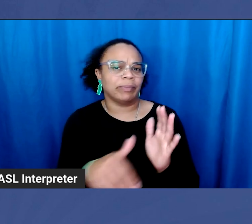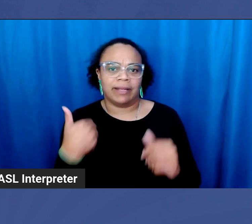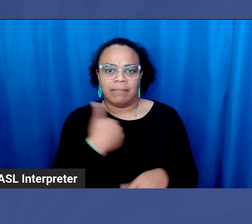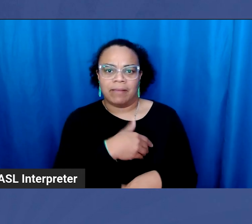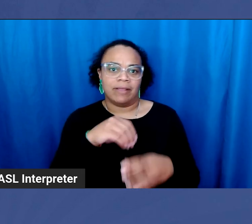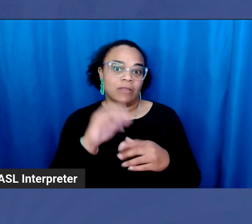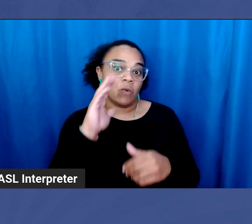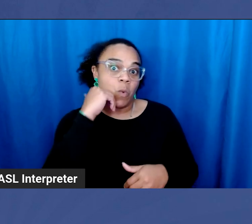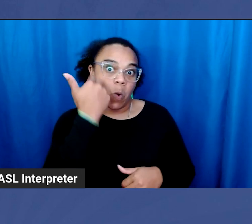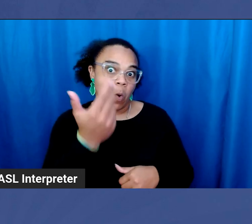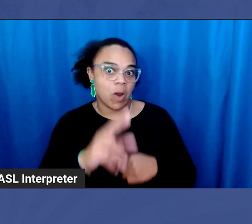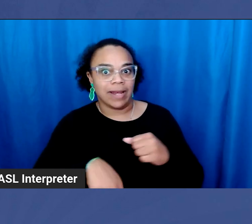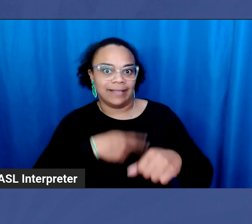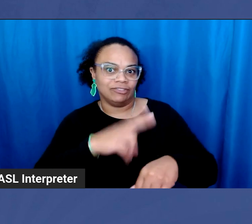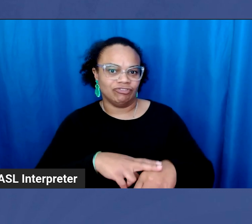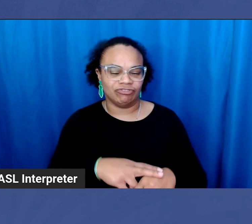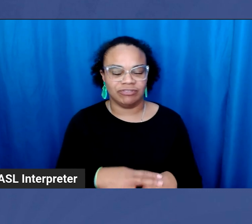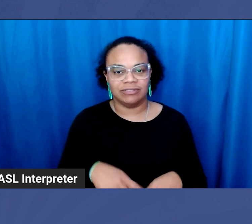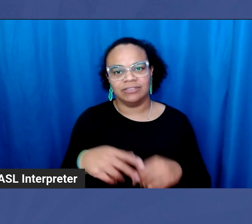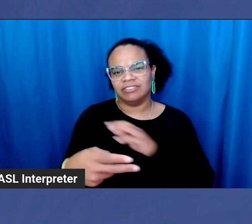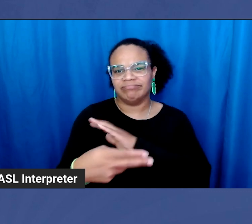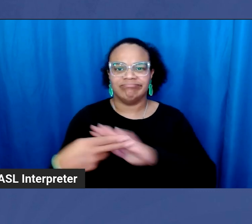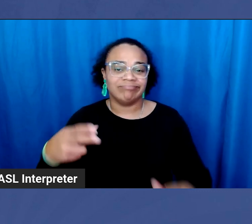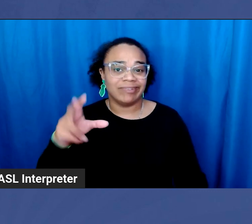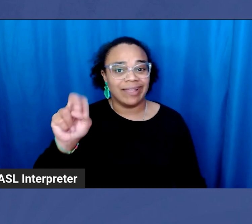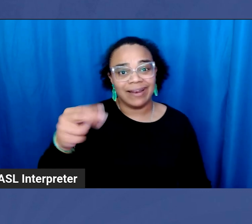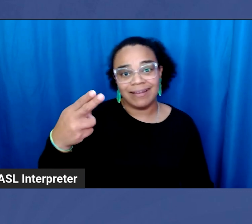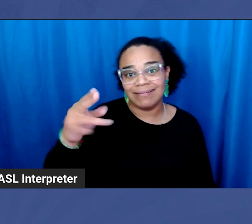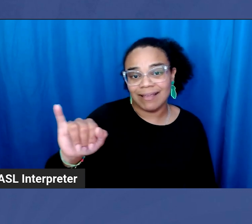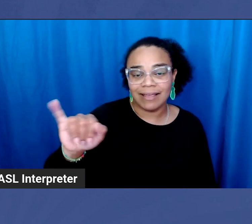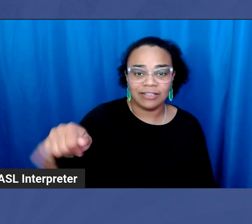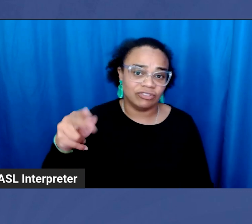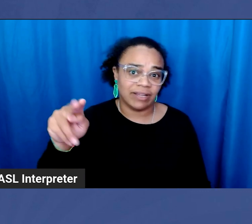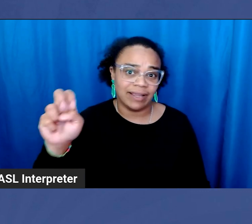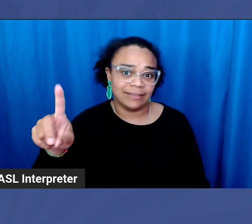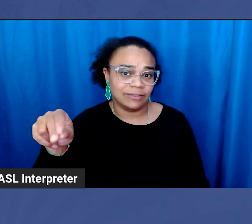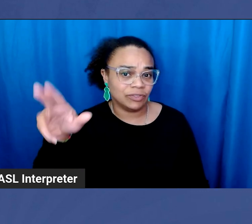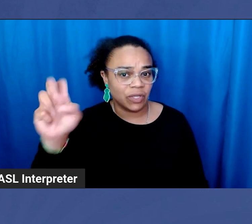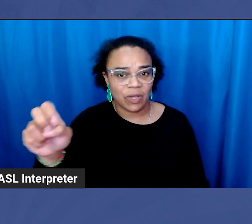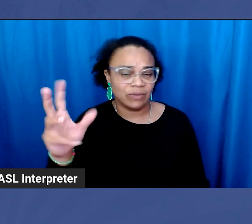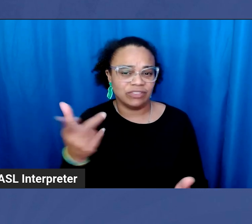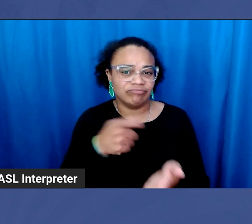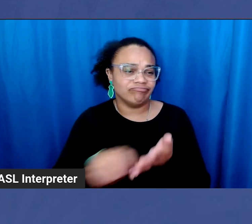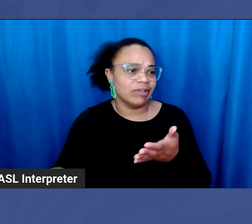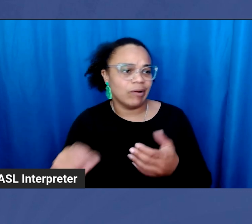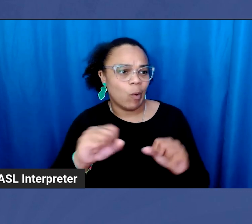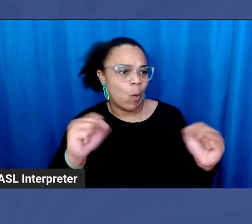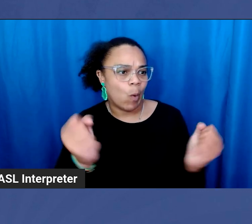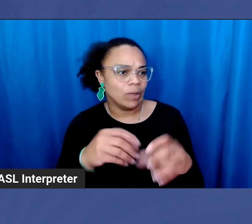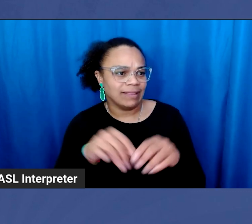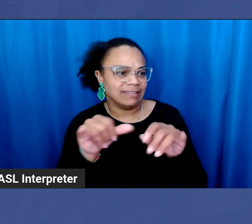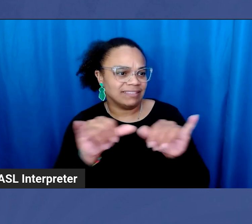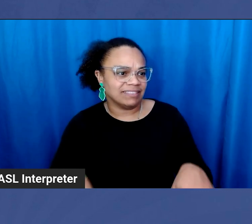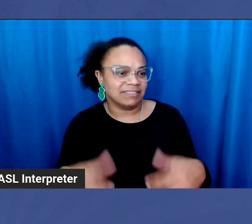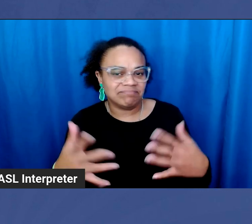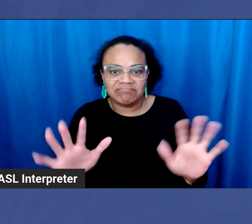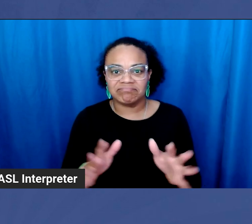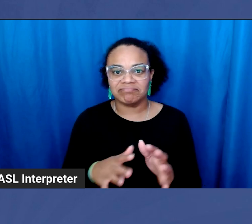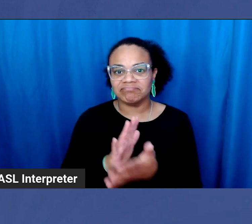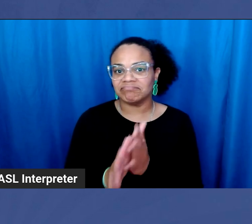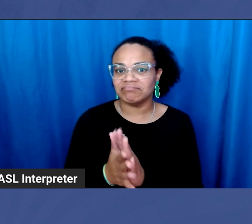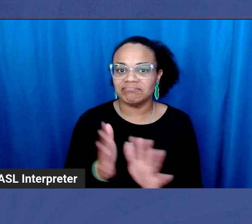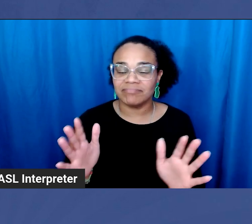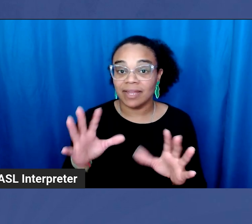of the whore nation. Mark it NHI, Jane Doe, just chalk it up cold in the system. Within